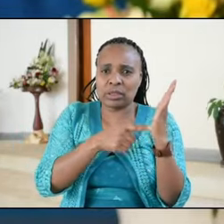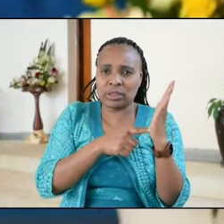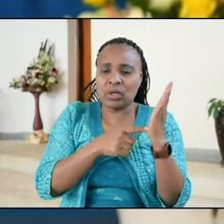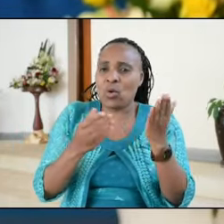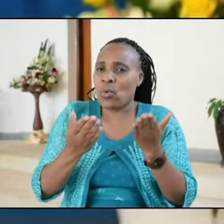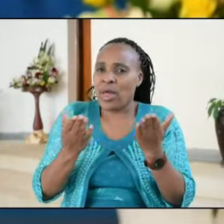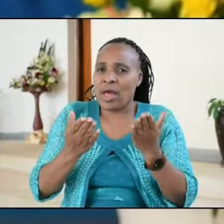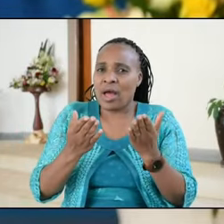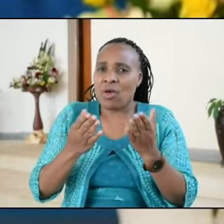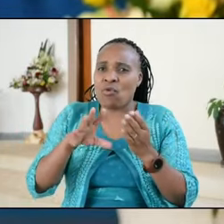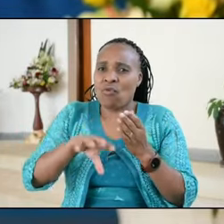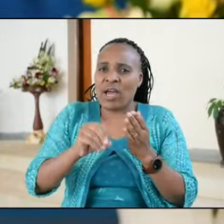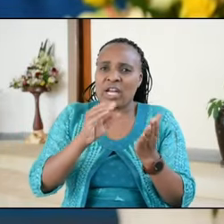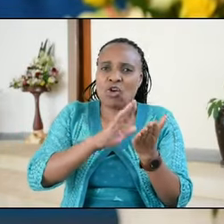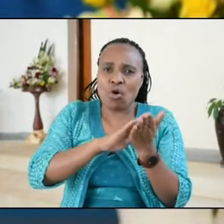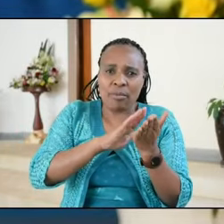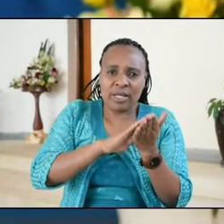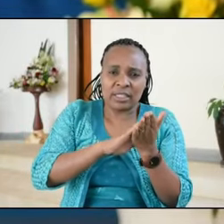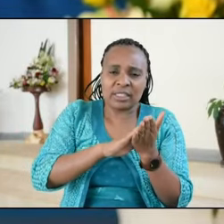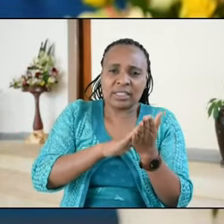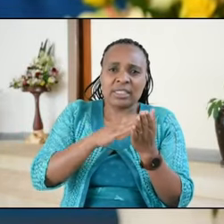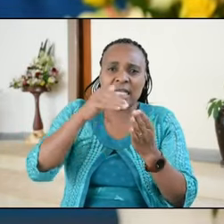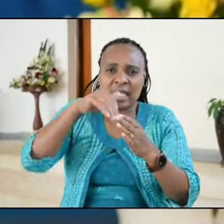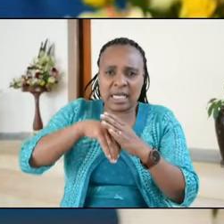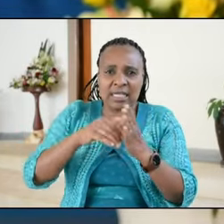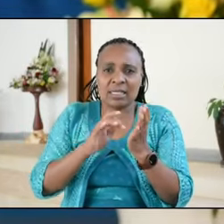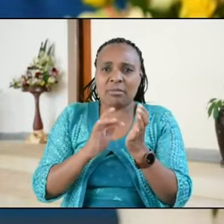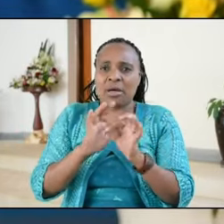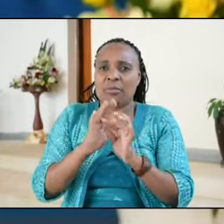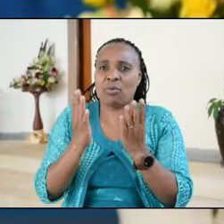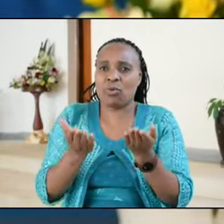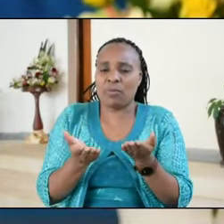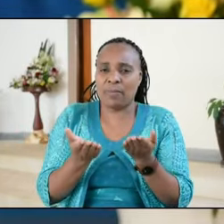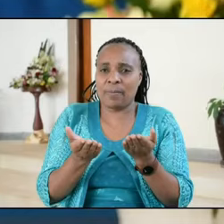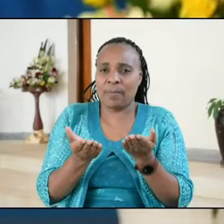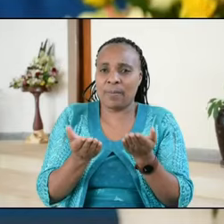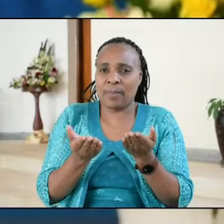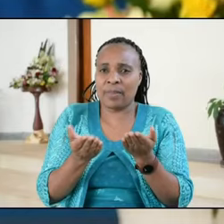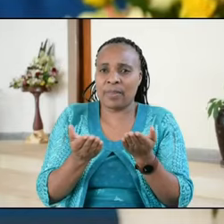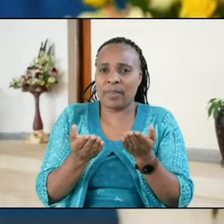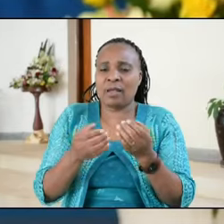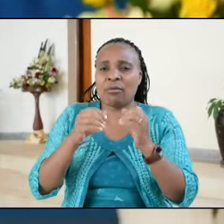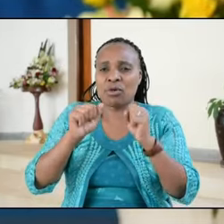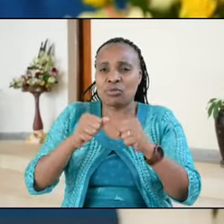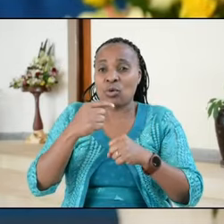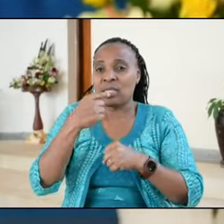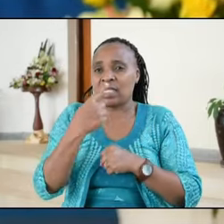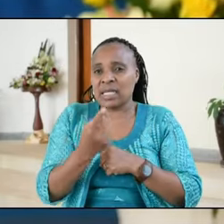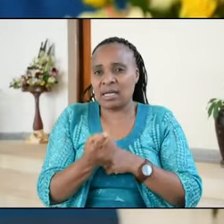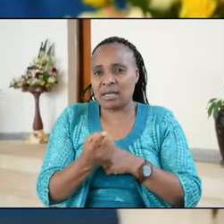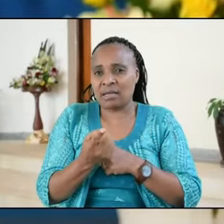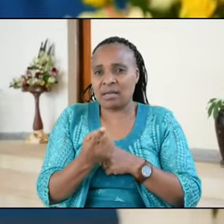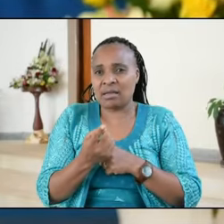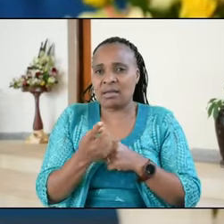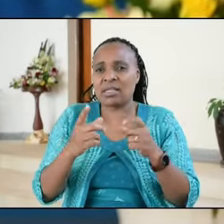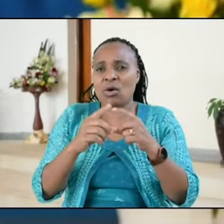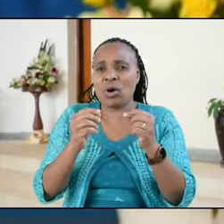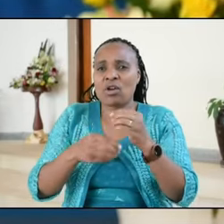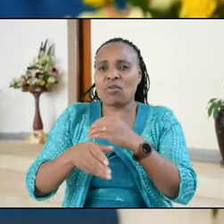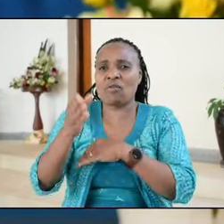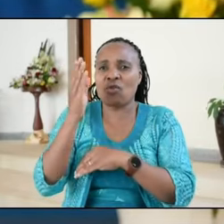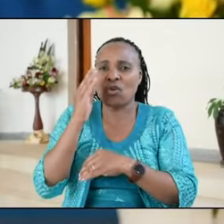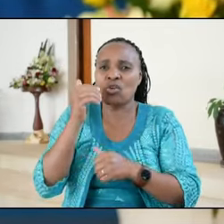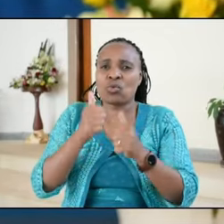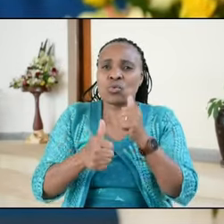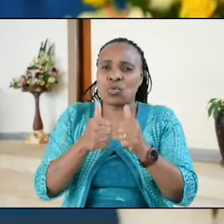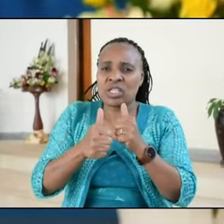find commentaries within the Bible. Mm-hmm. We would be saying that the Word of God,